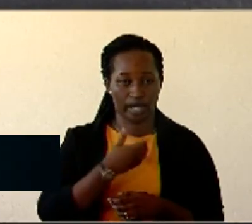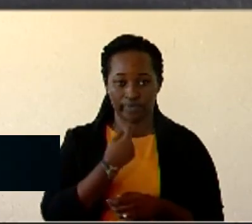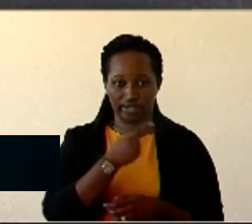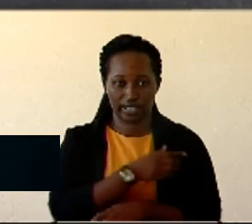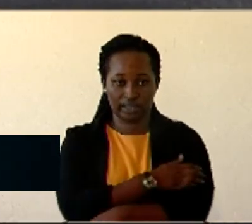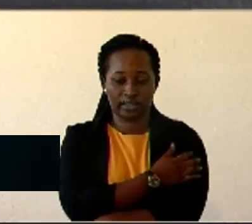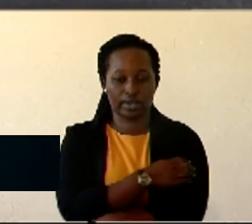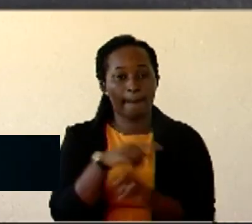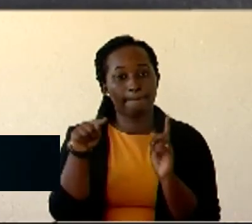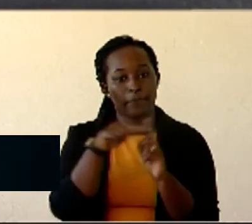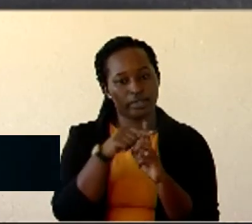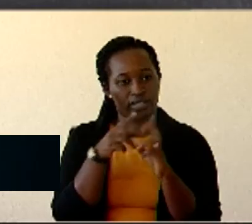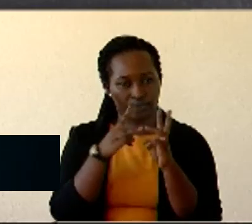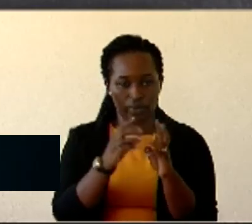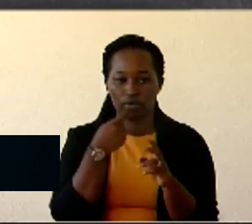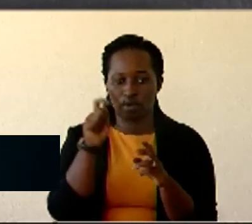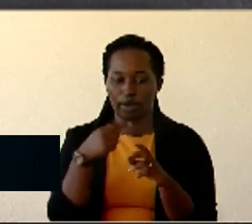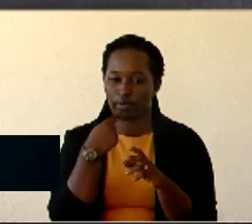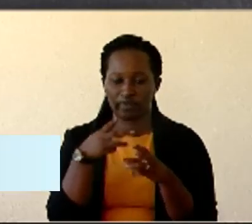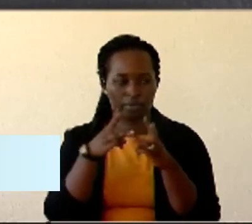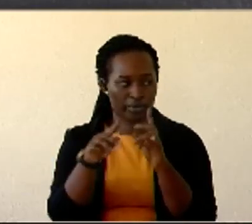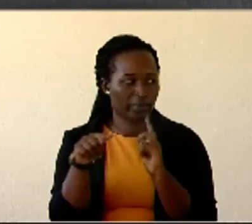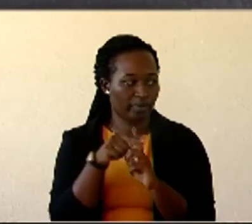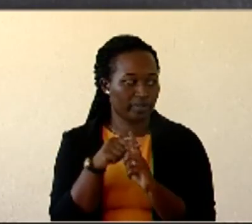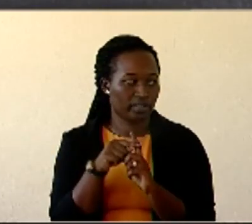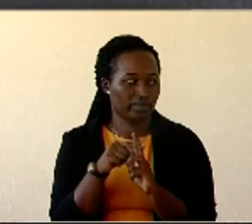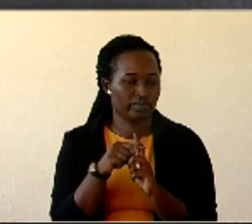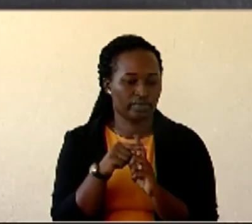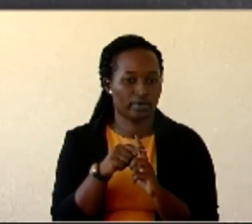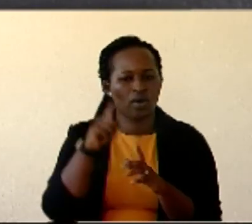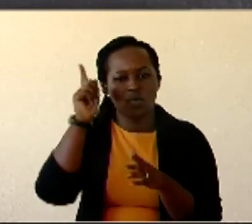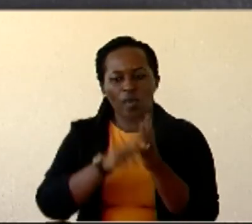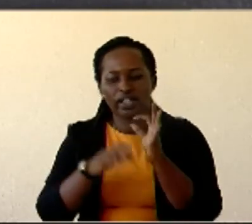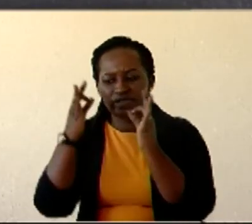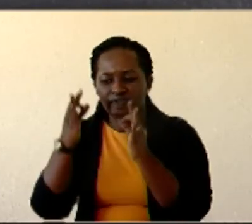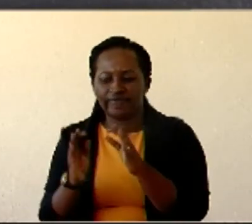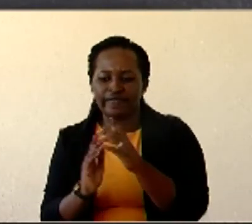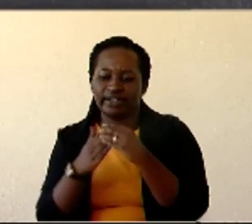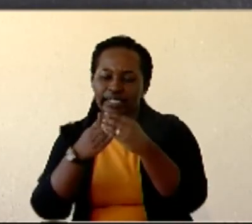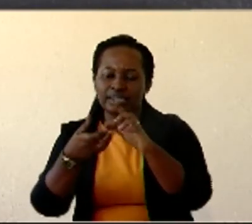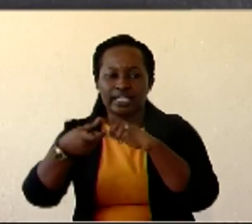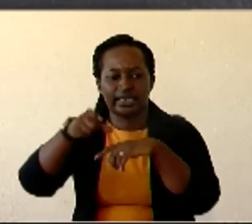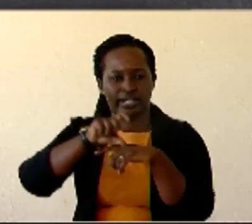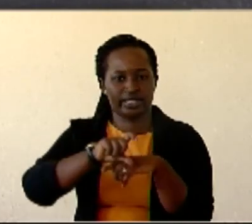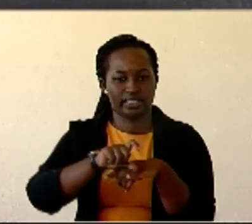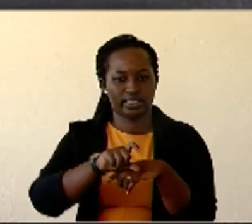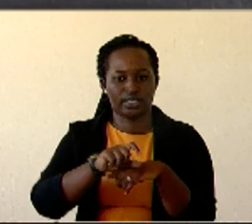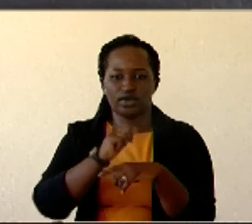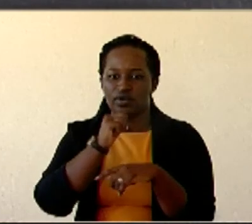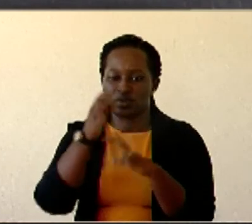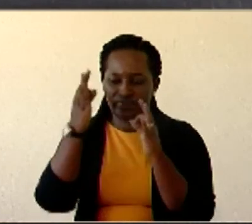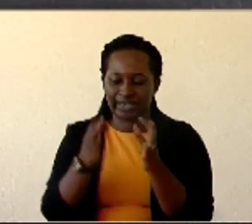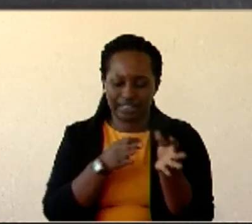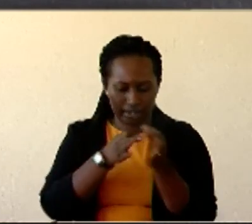in a positive way. You have to state your points in a positive way. What factors may lead to an increase? Not factors that